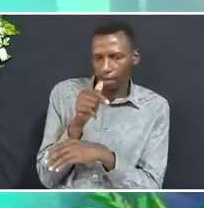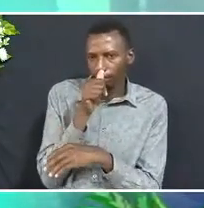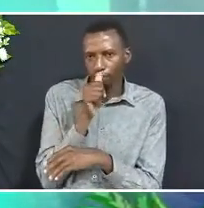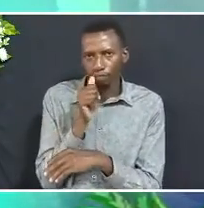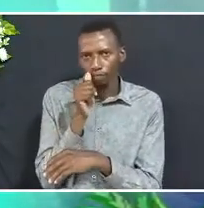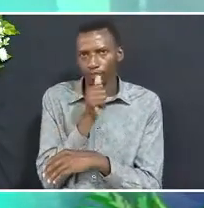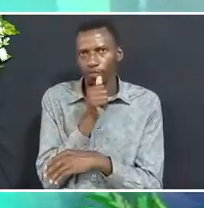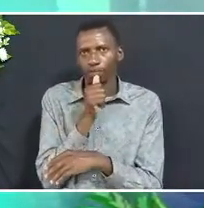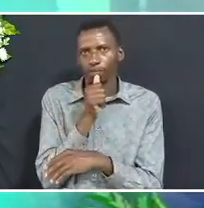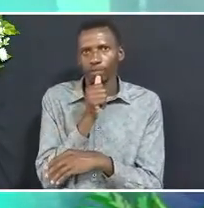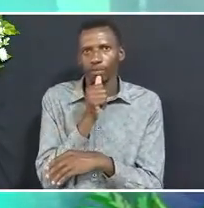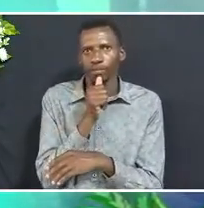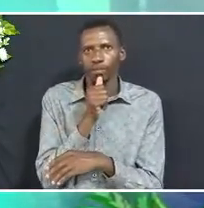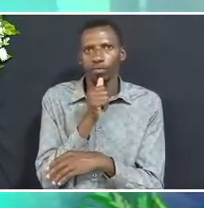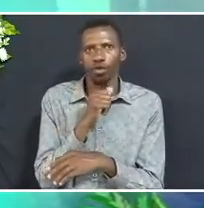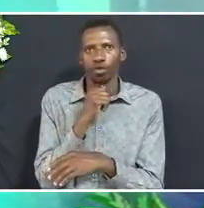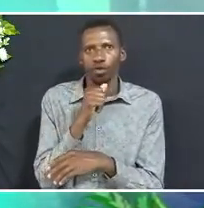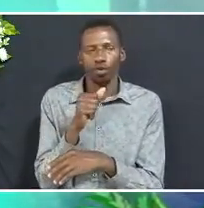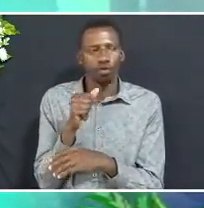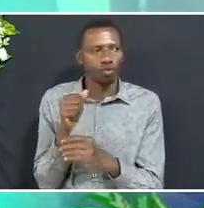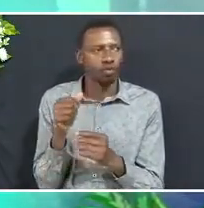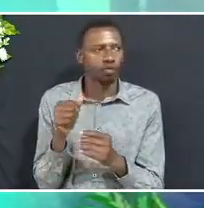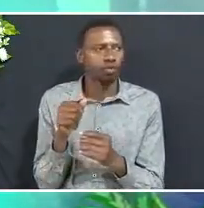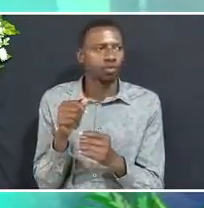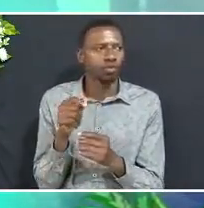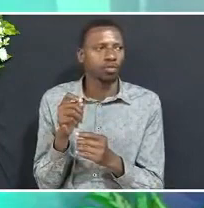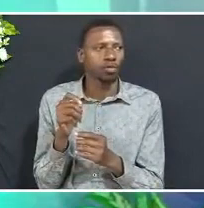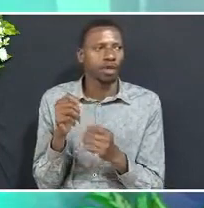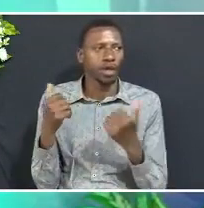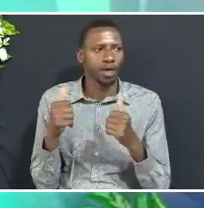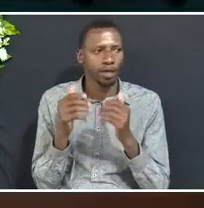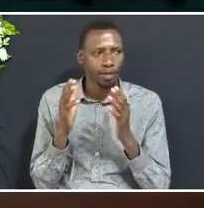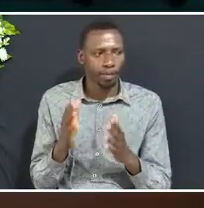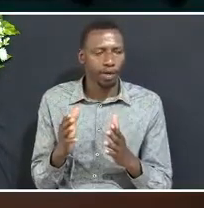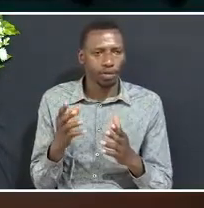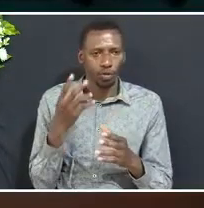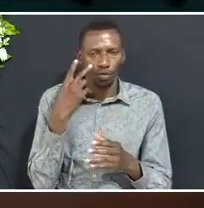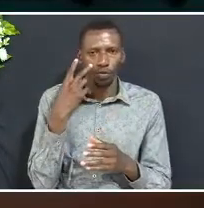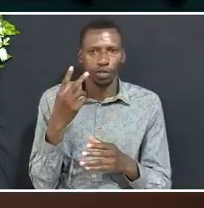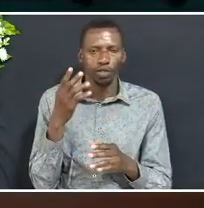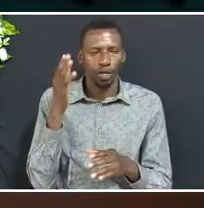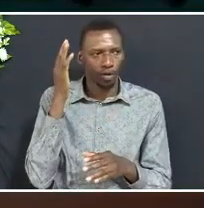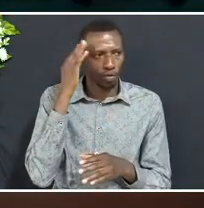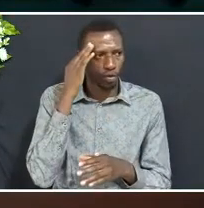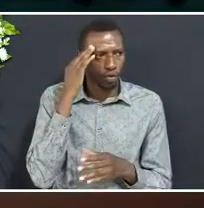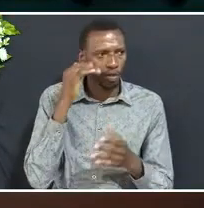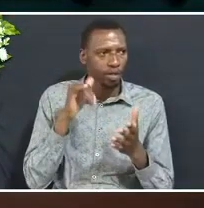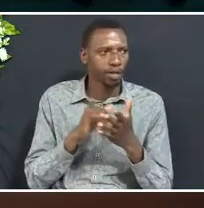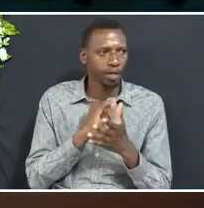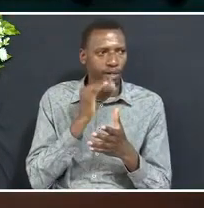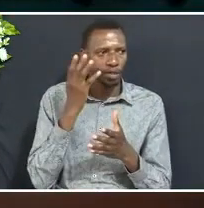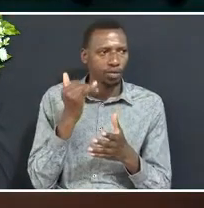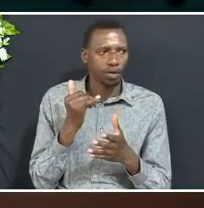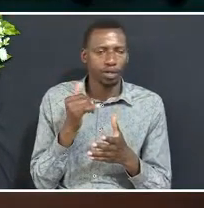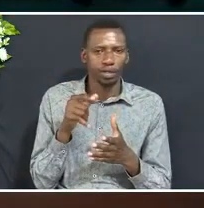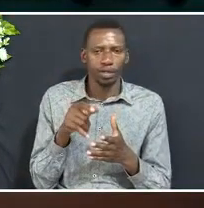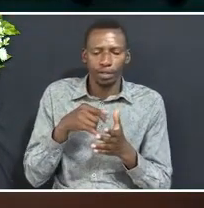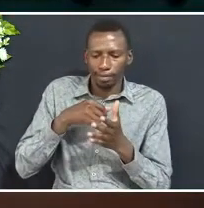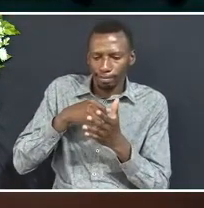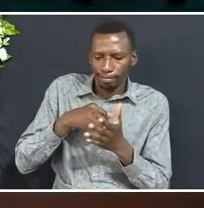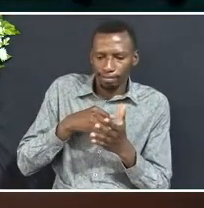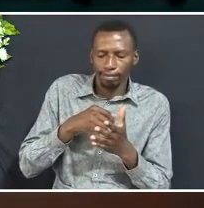from being disclosed to the people. And that is why she was